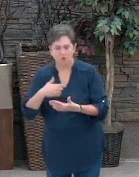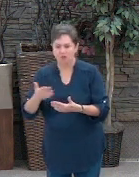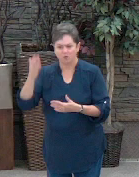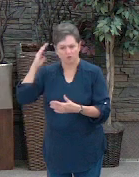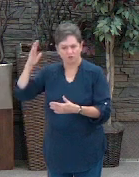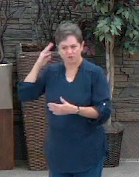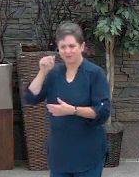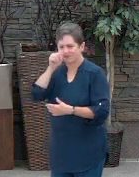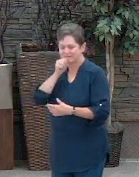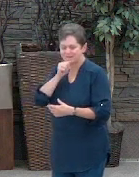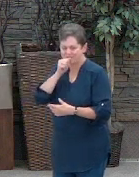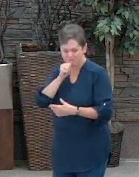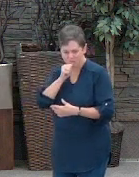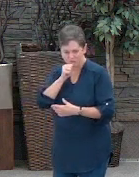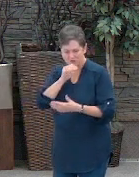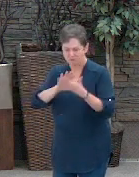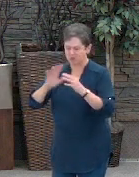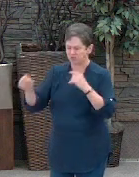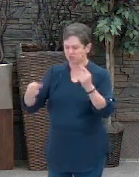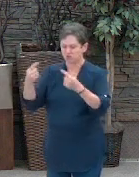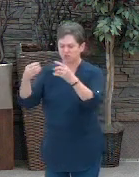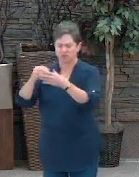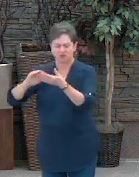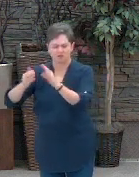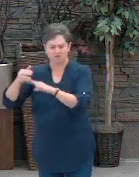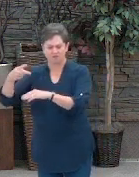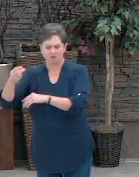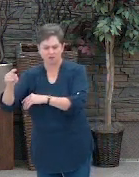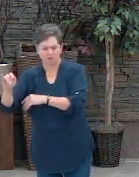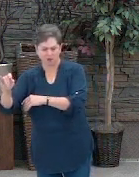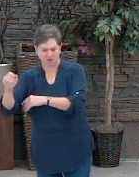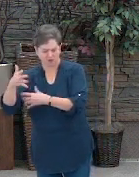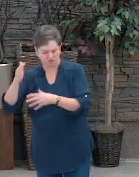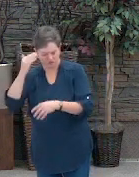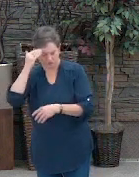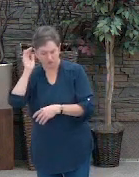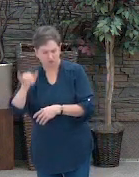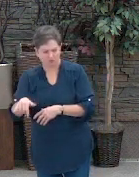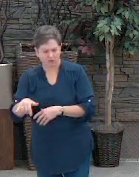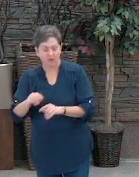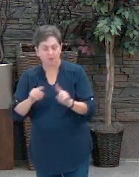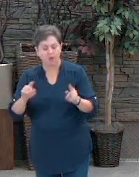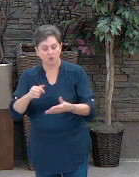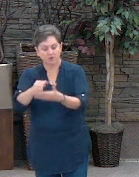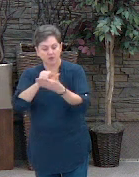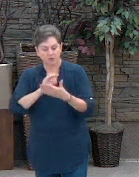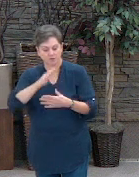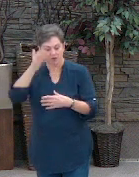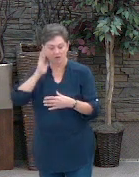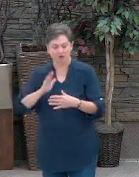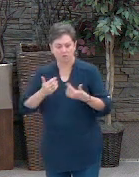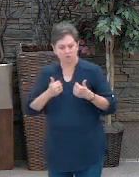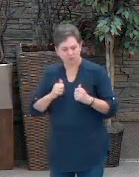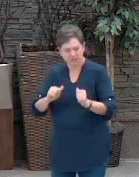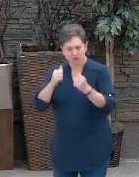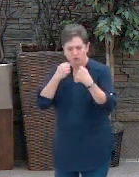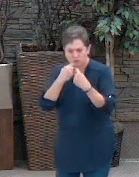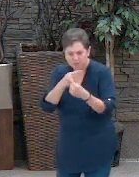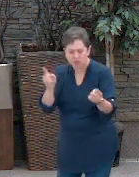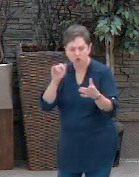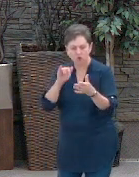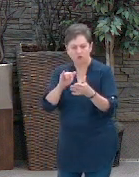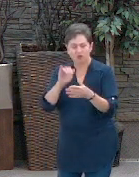previously suffered and been insulted in Philippi, as you know. But with the help of our God, we dared to tell you